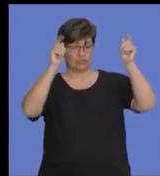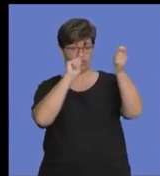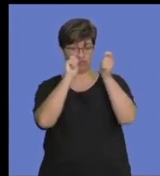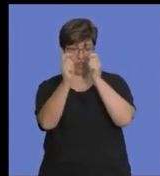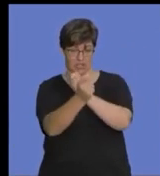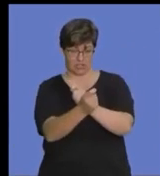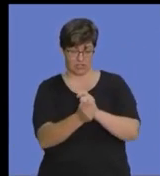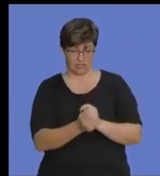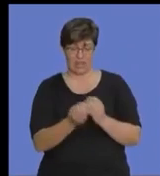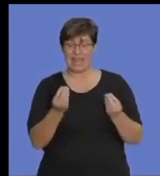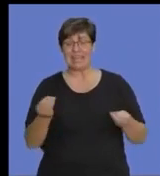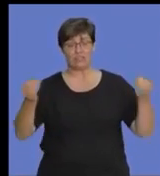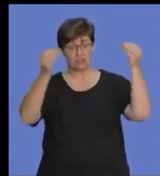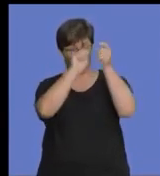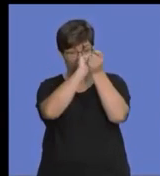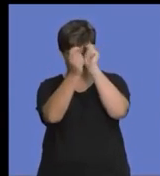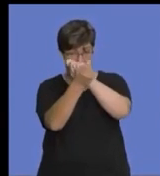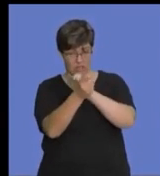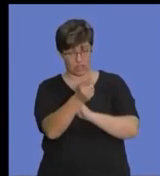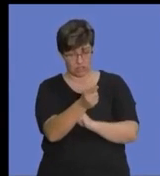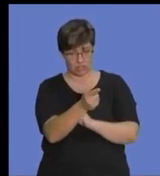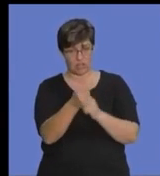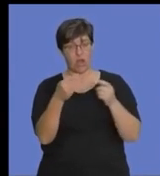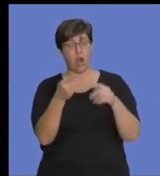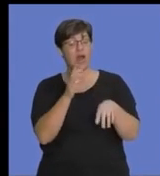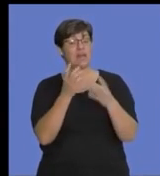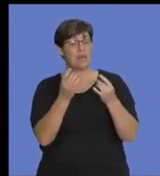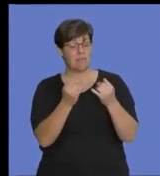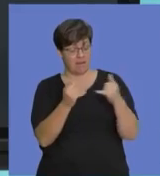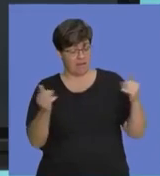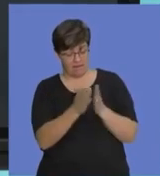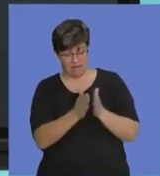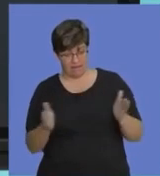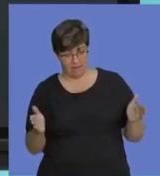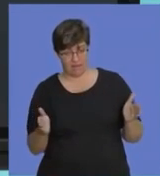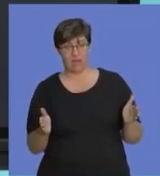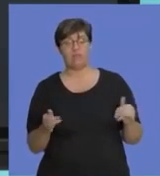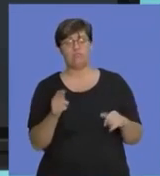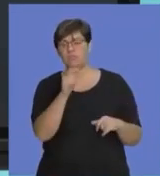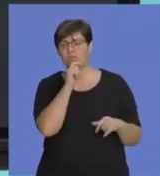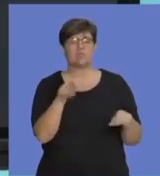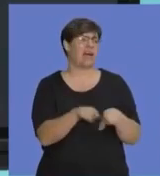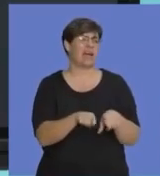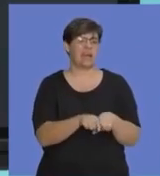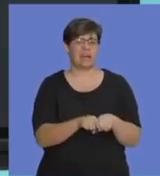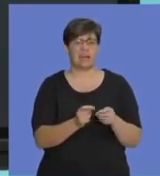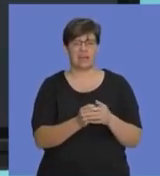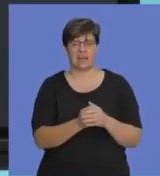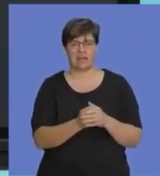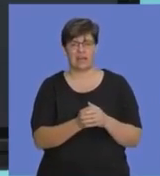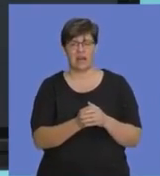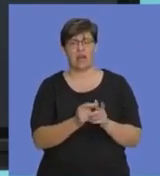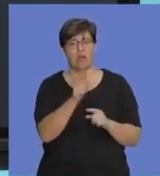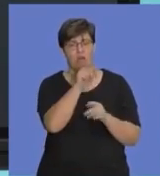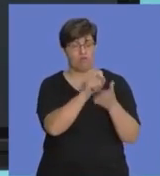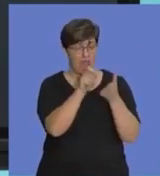as well. An interest rate, when it changes on a number line, we normally show that using something like a wobble